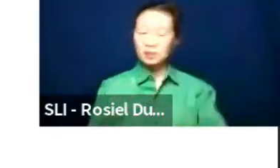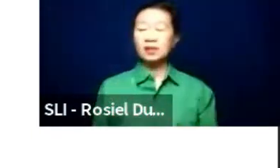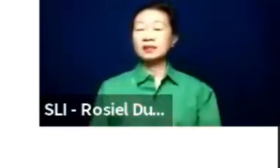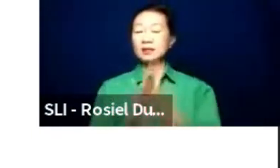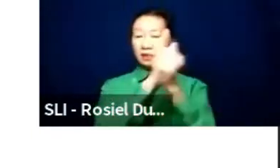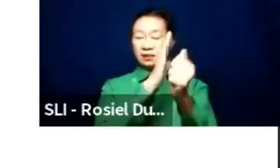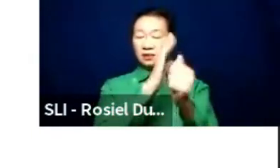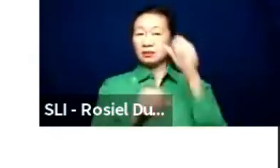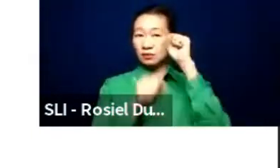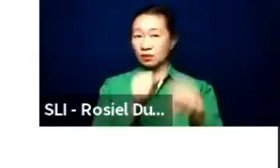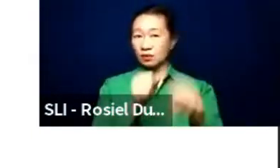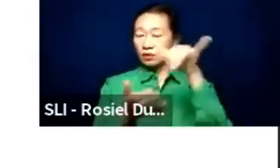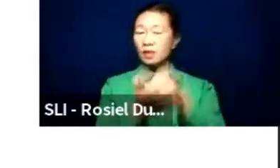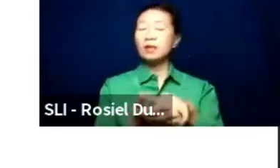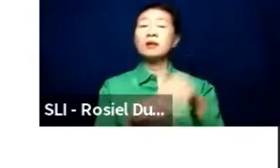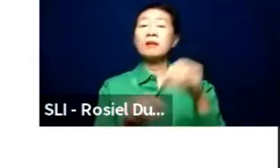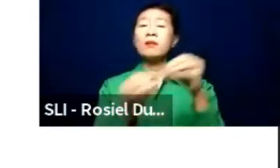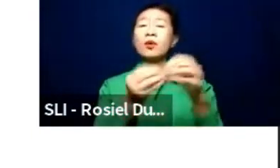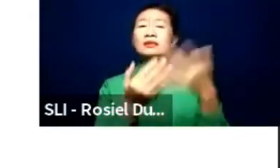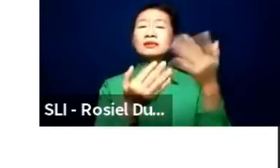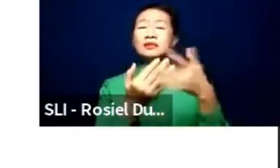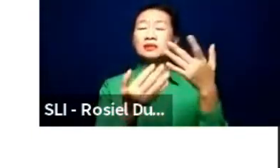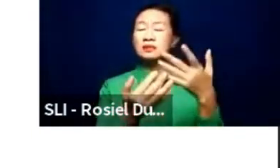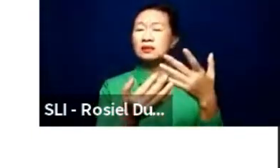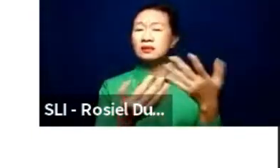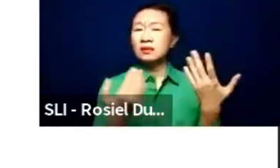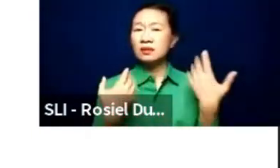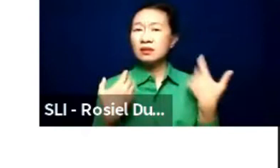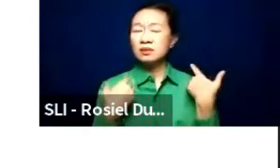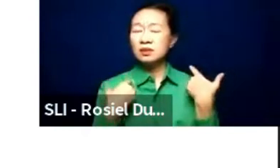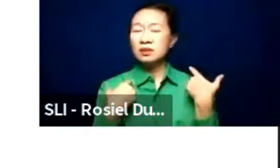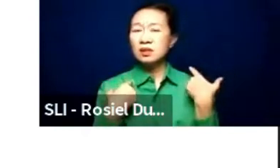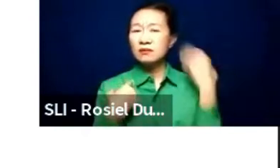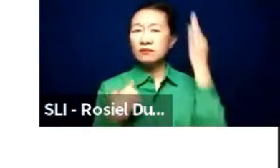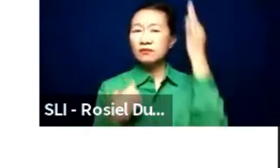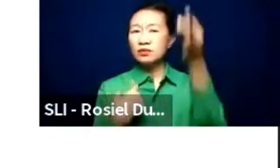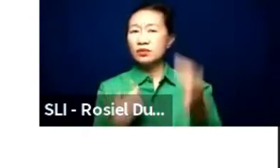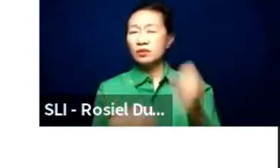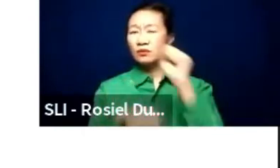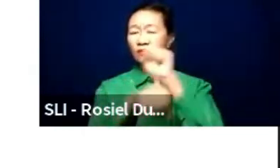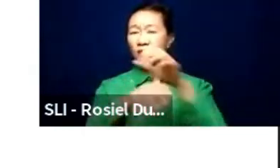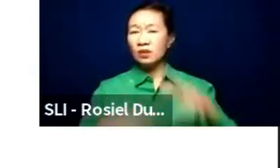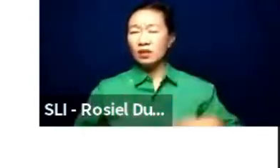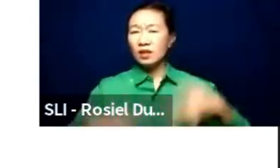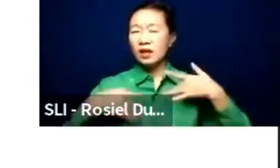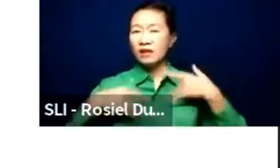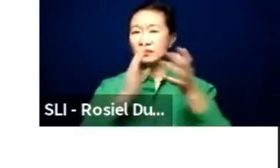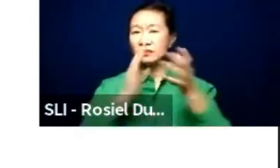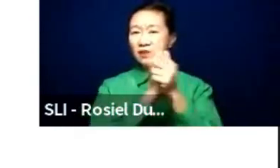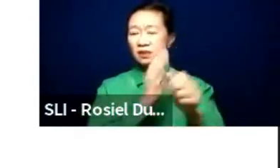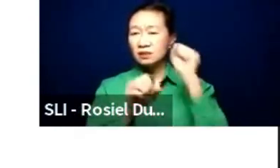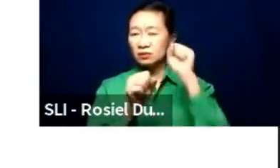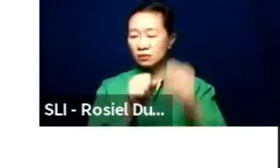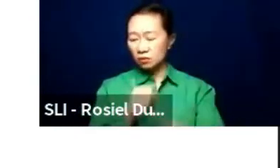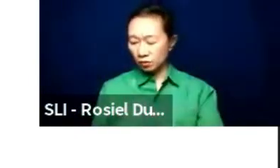skills para mas madali siyang makapaghanap ng future work, or ng livelihood. No? So,